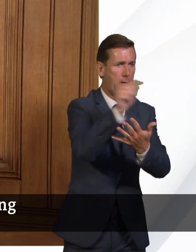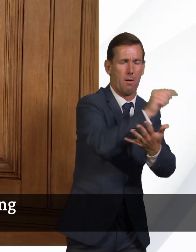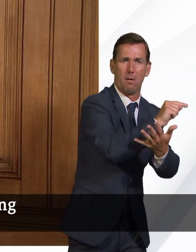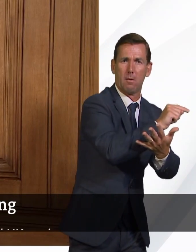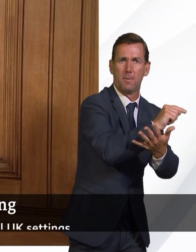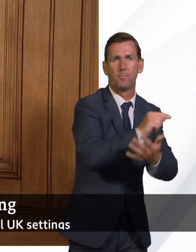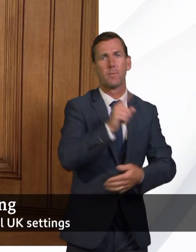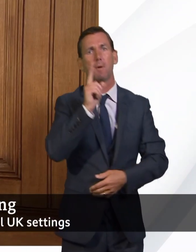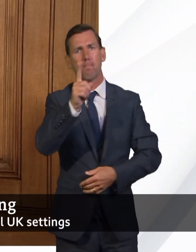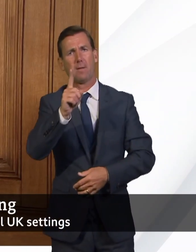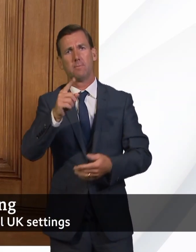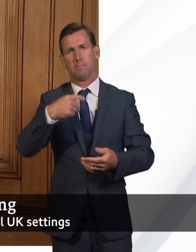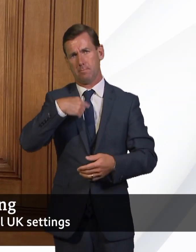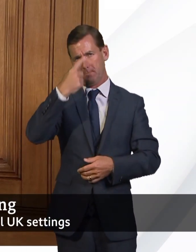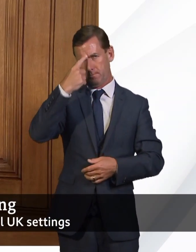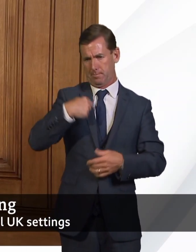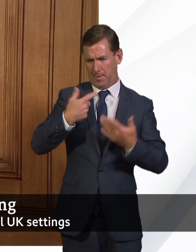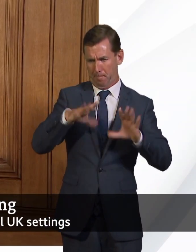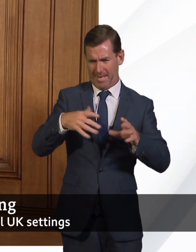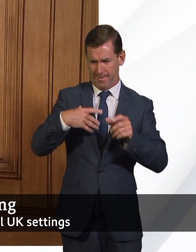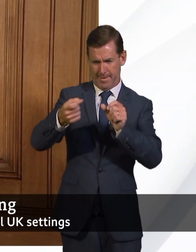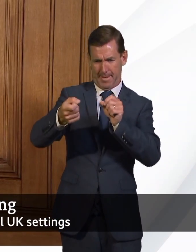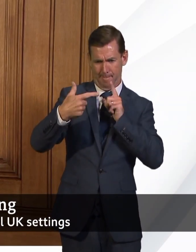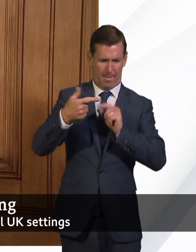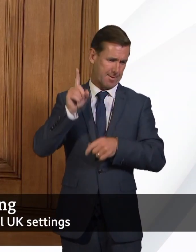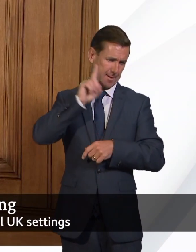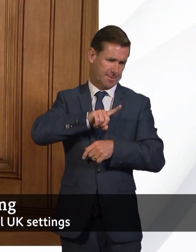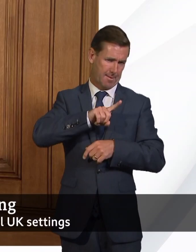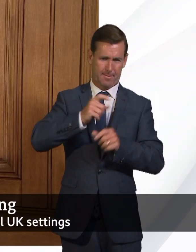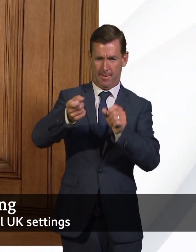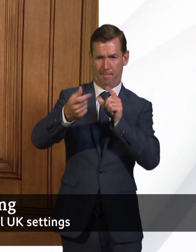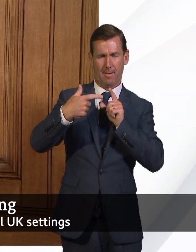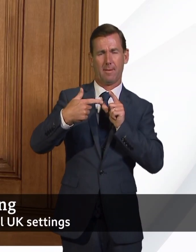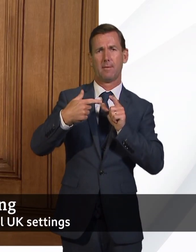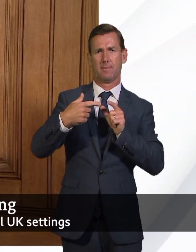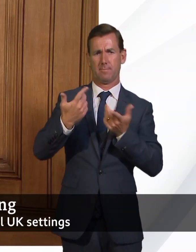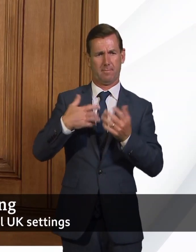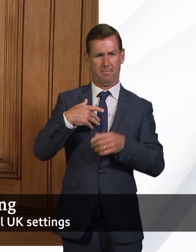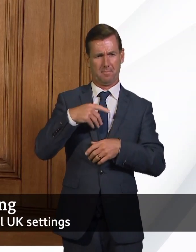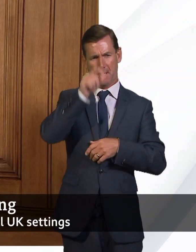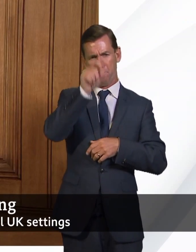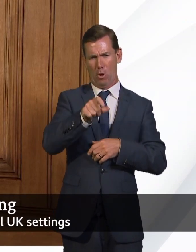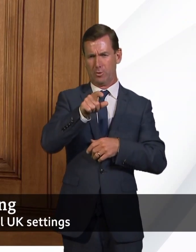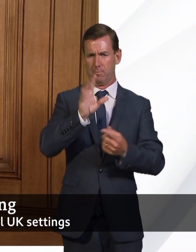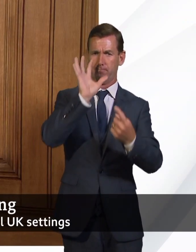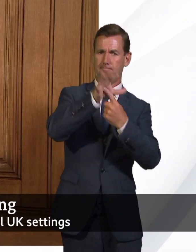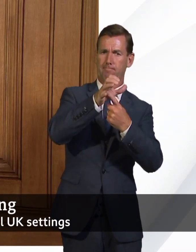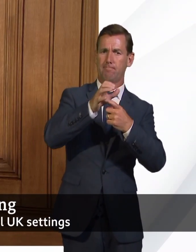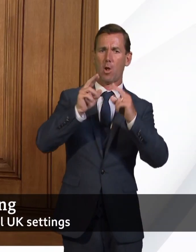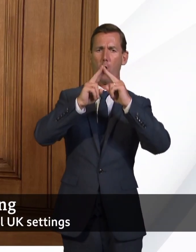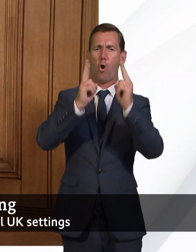relation, I'm actually had an email yesterday from somebody with a unit in